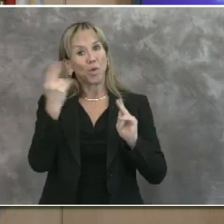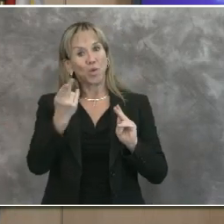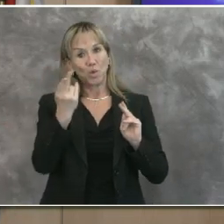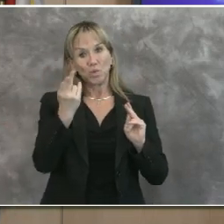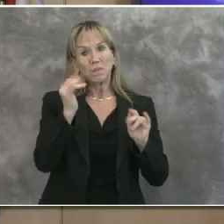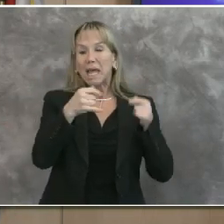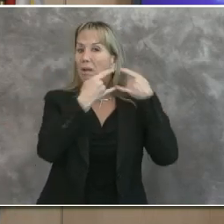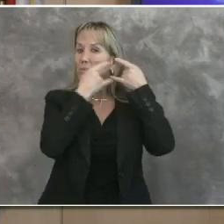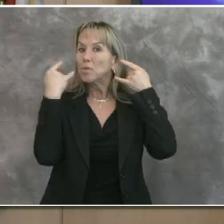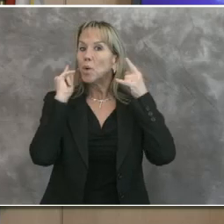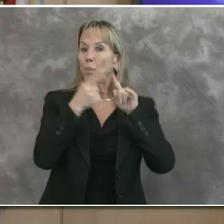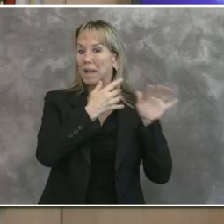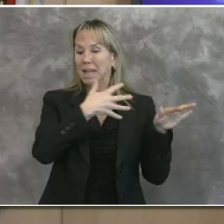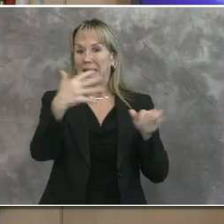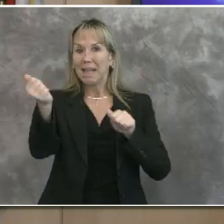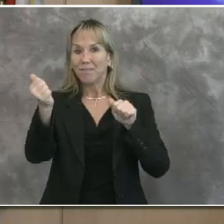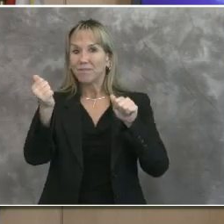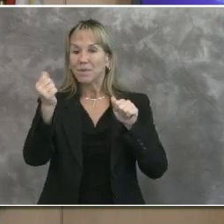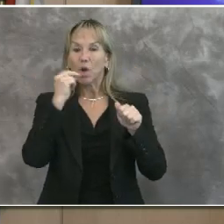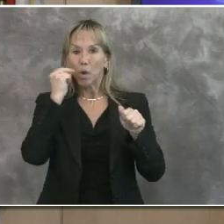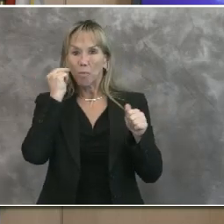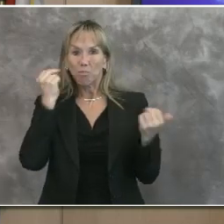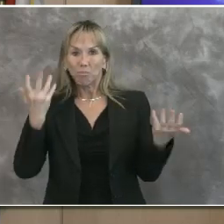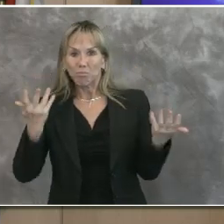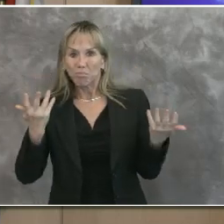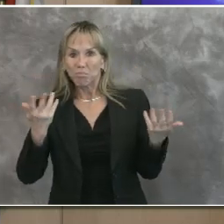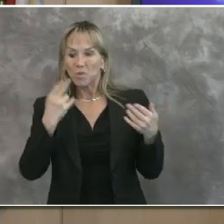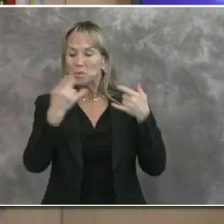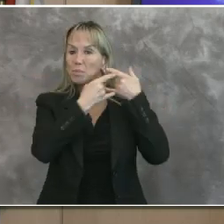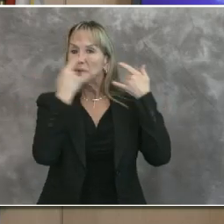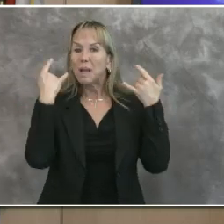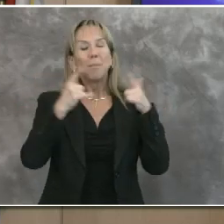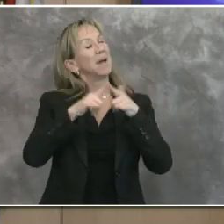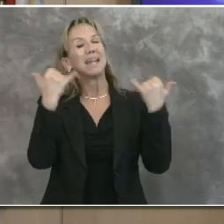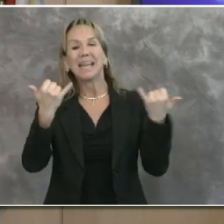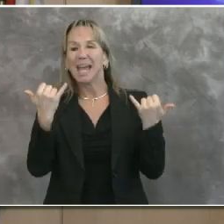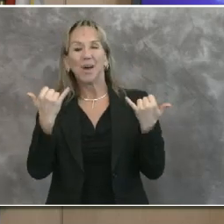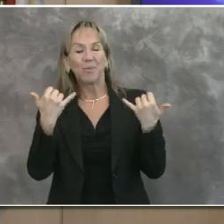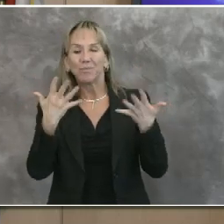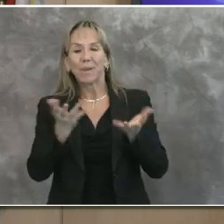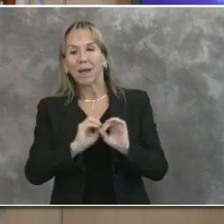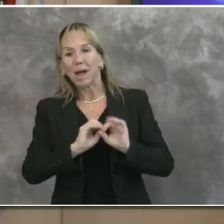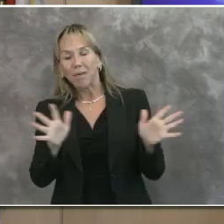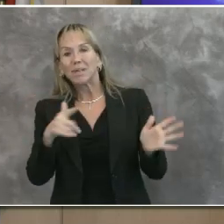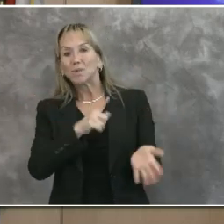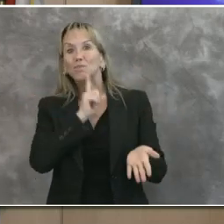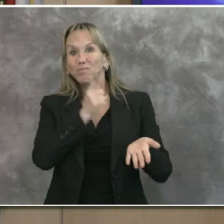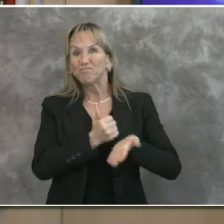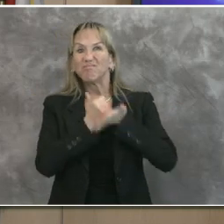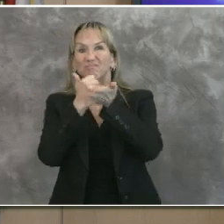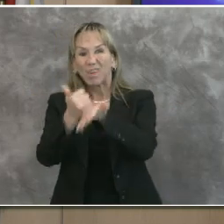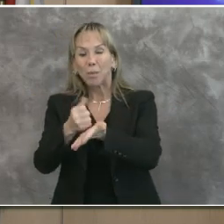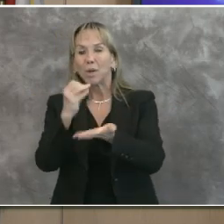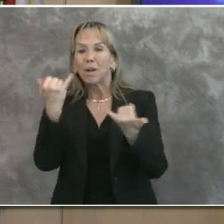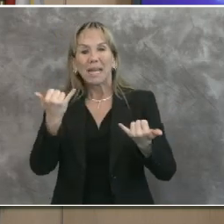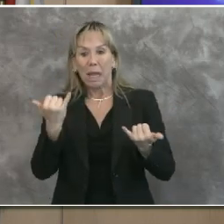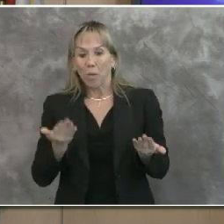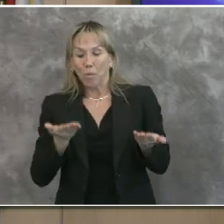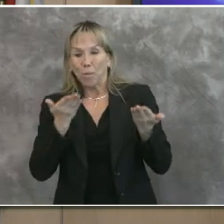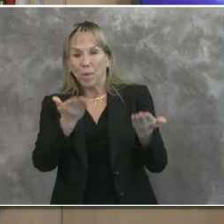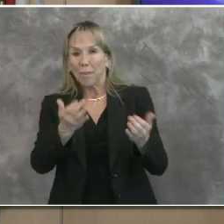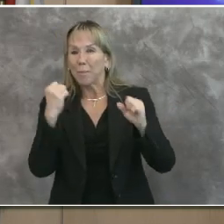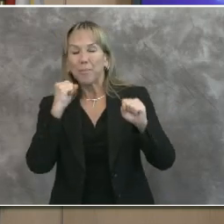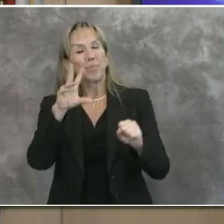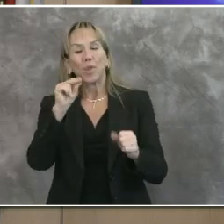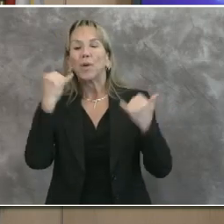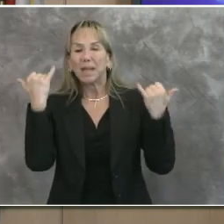leave your home, and it's become clear that it's time for this to move beyond just a strong recommendation into something that